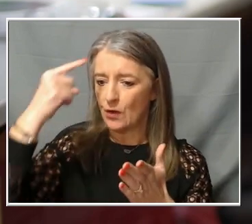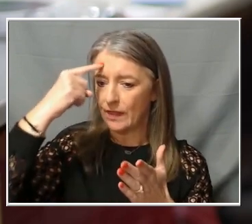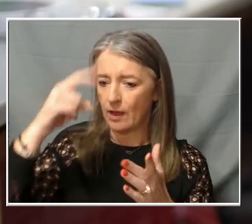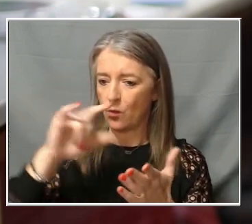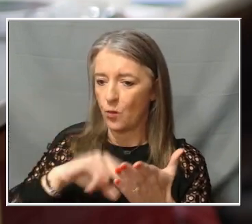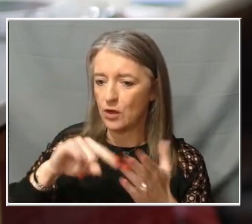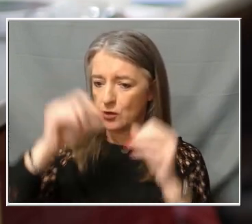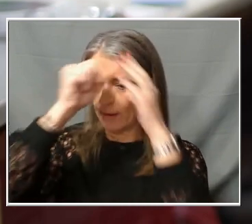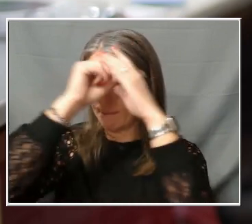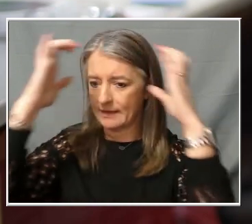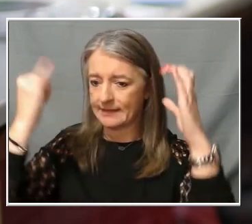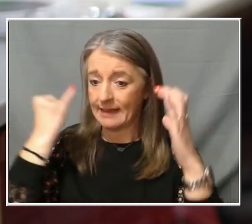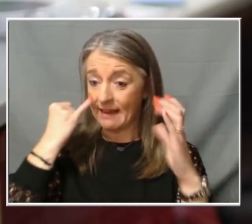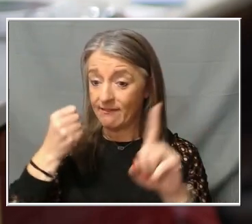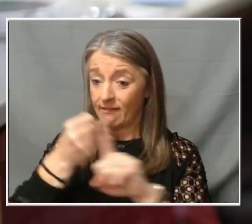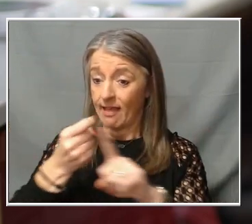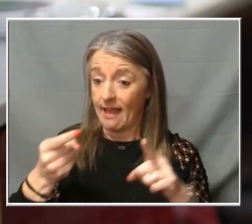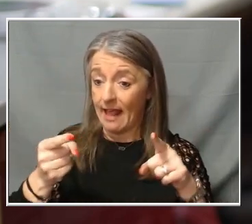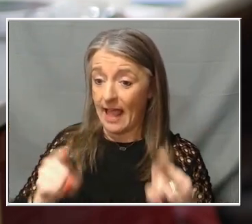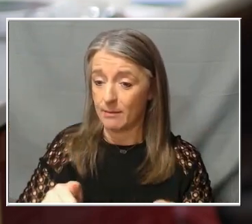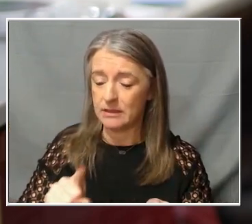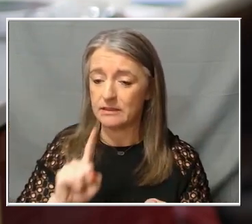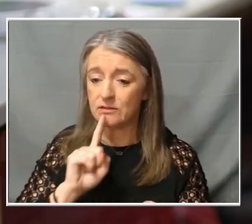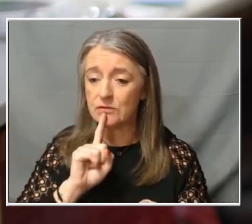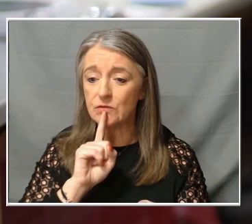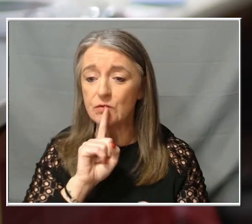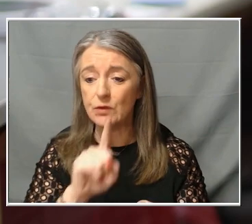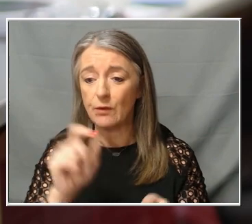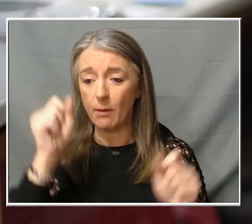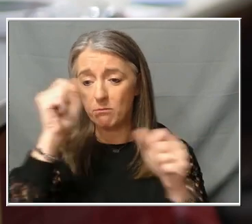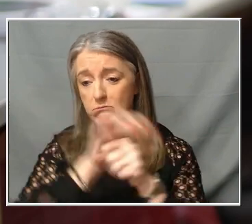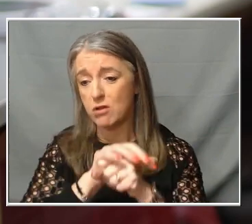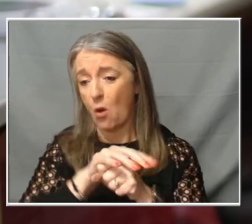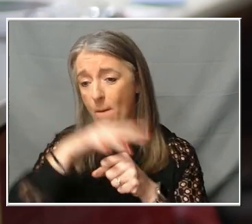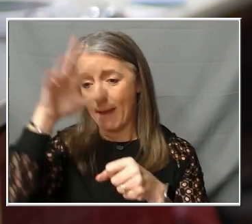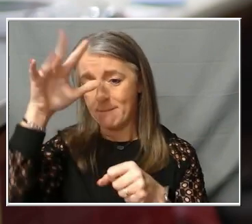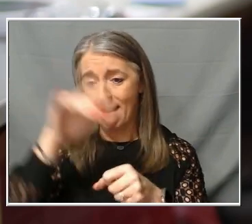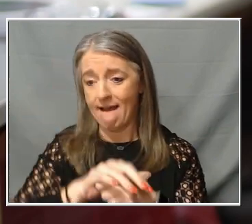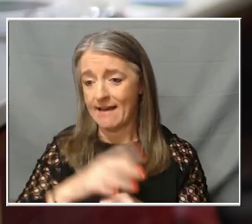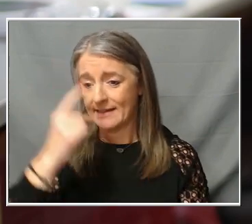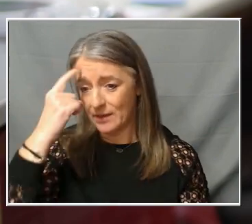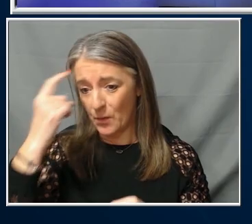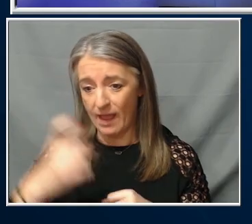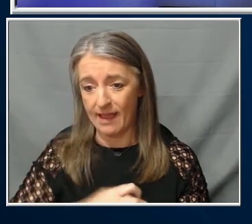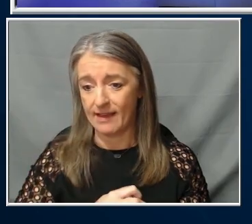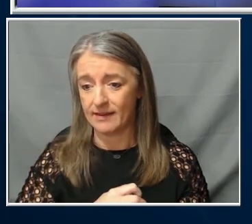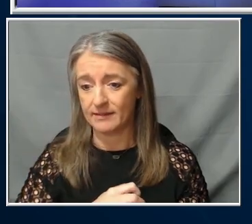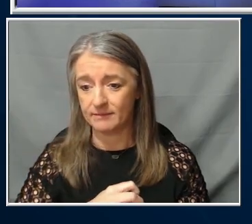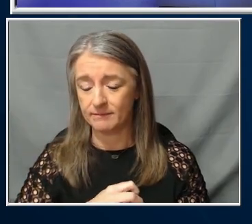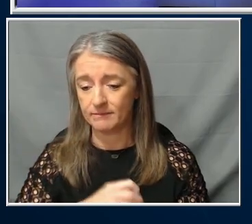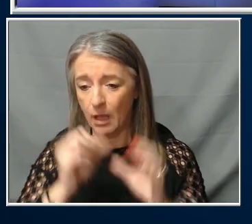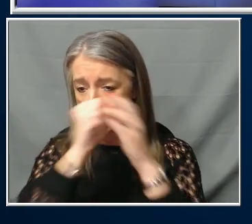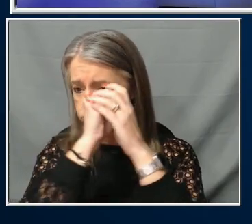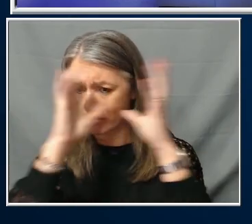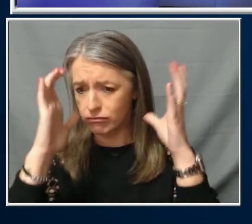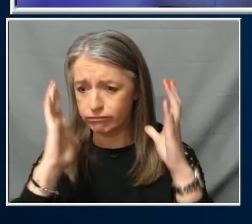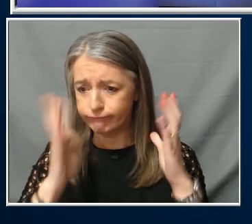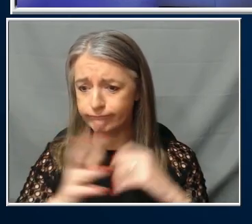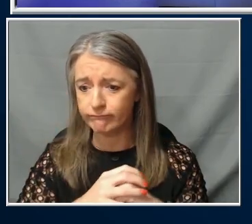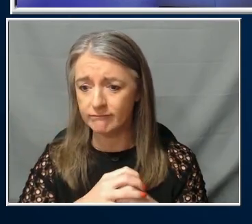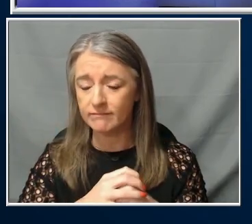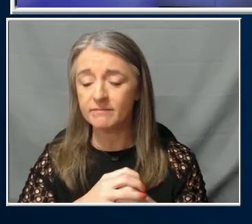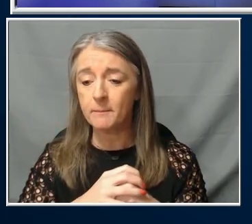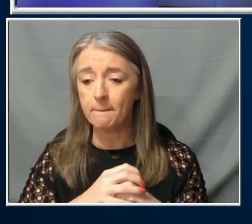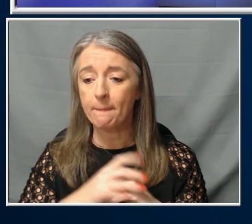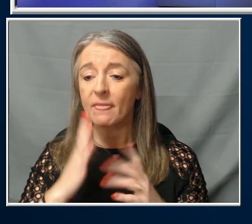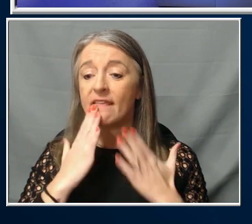And if that happens, it's just to me, just blow my mind away. It's just remarkable. Well, thank you so much.